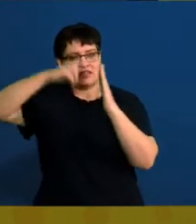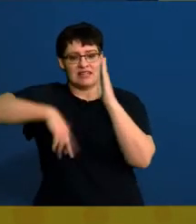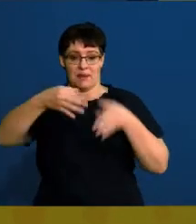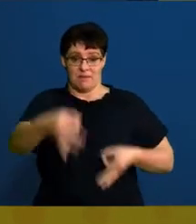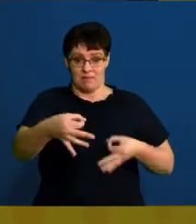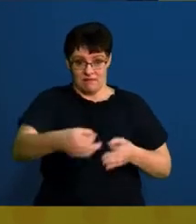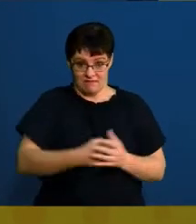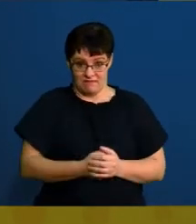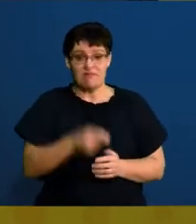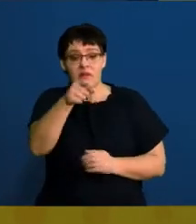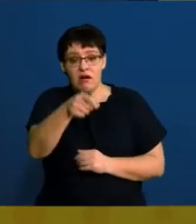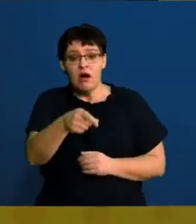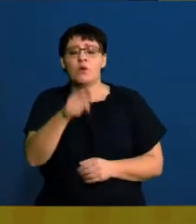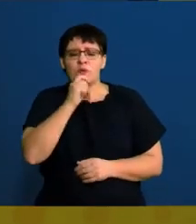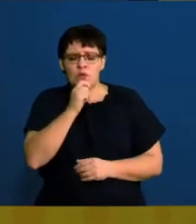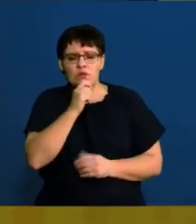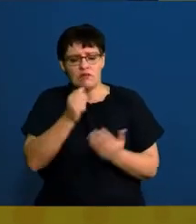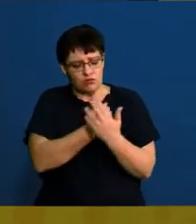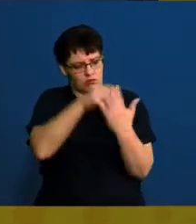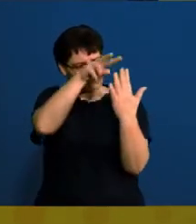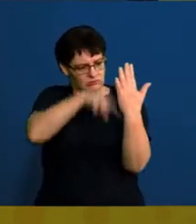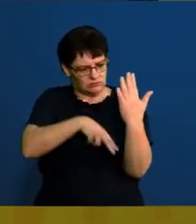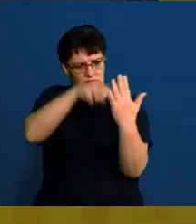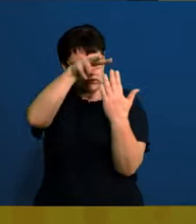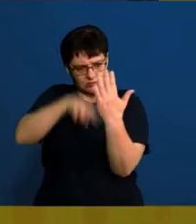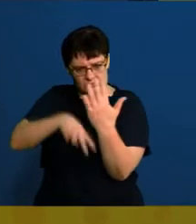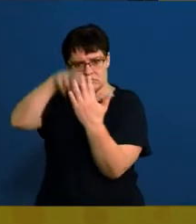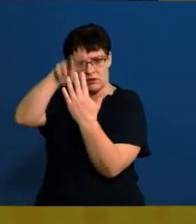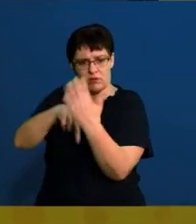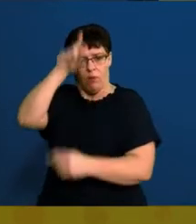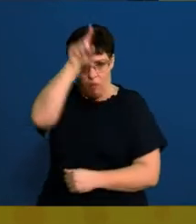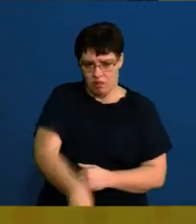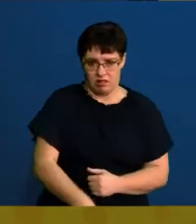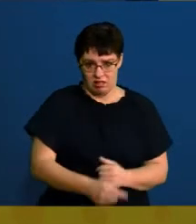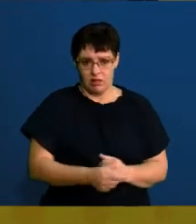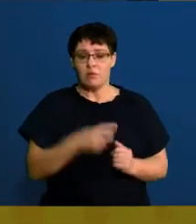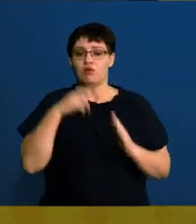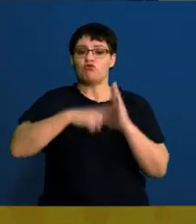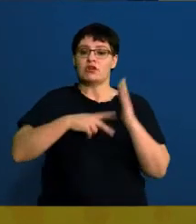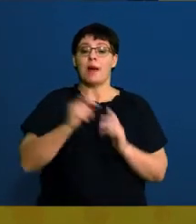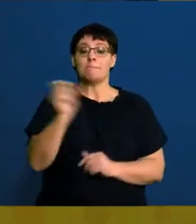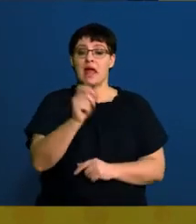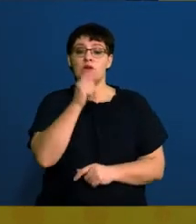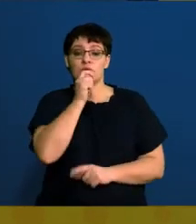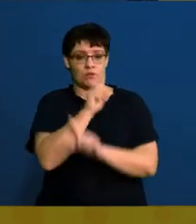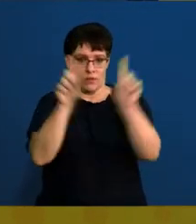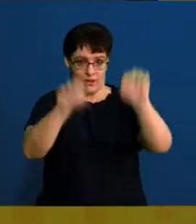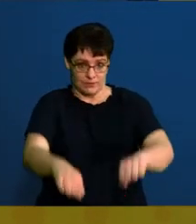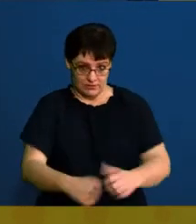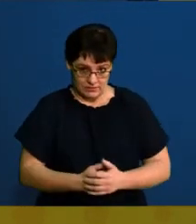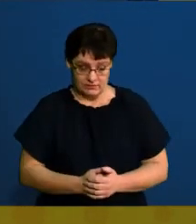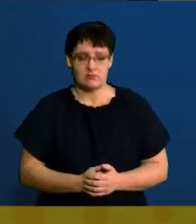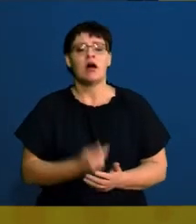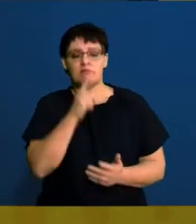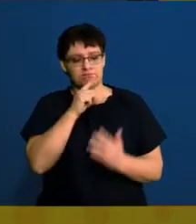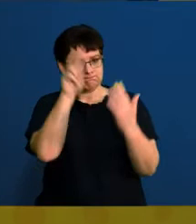should utilize that time to skim through the paper. Remember, it's reading time, so you cannot use your pens. Make sure